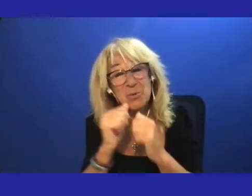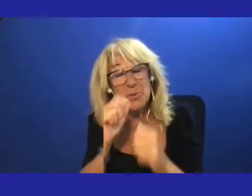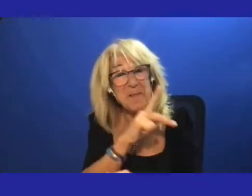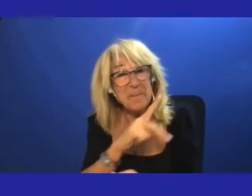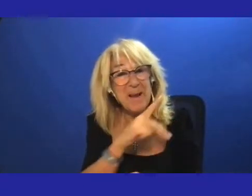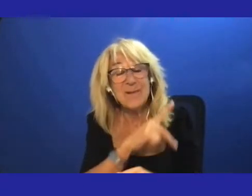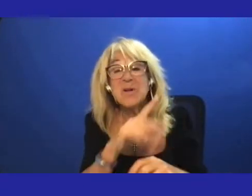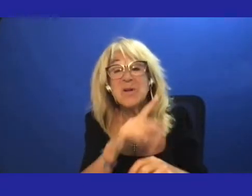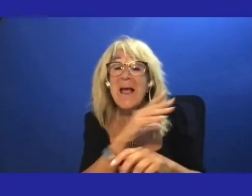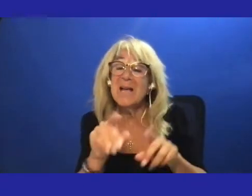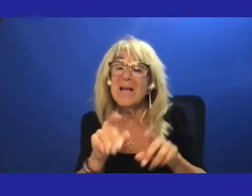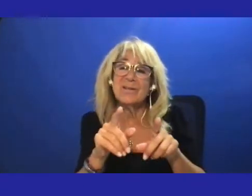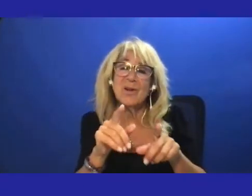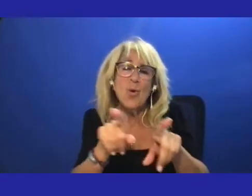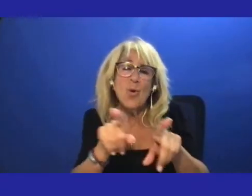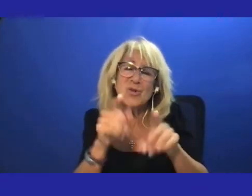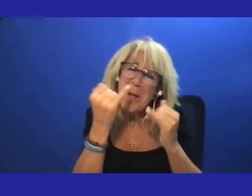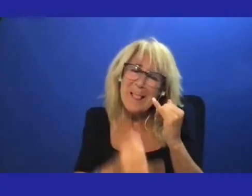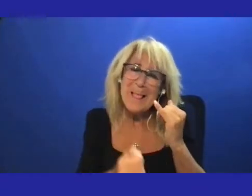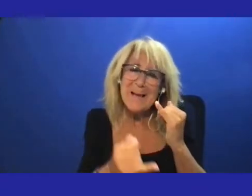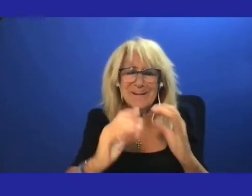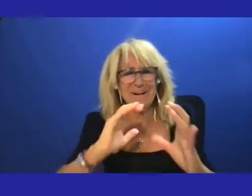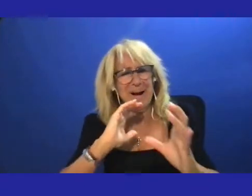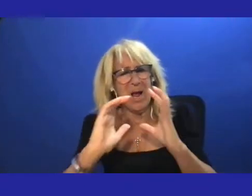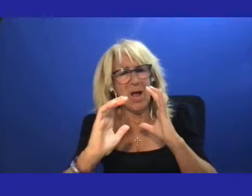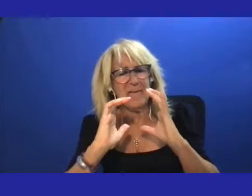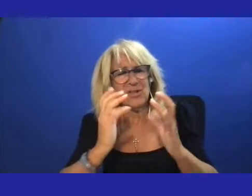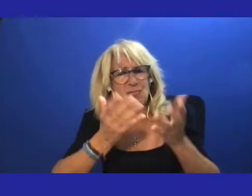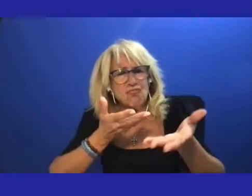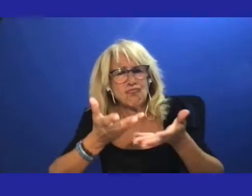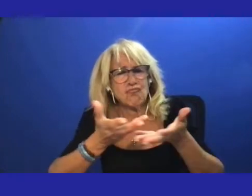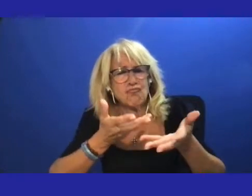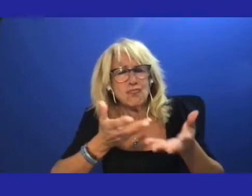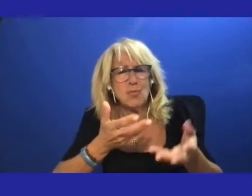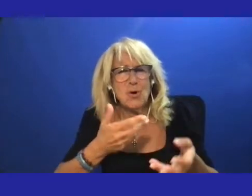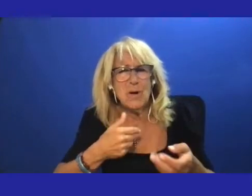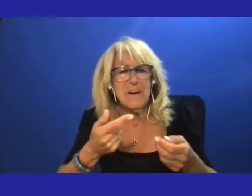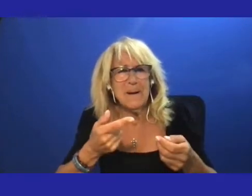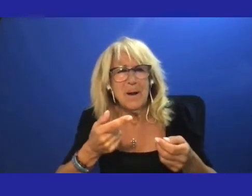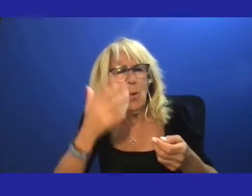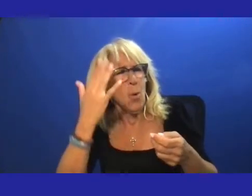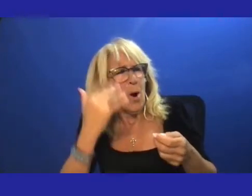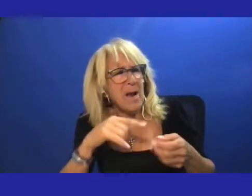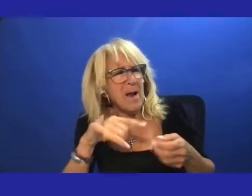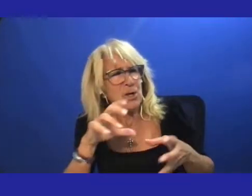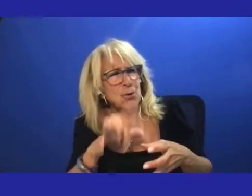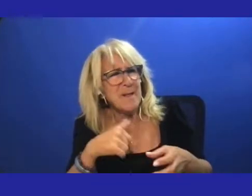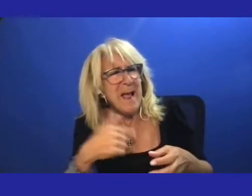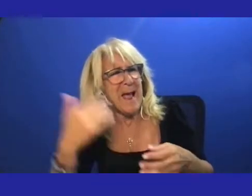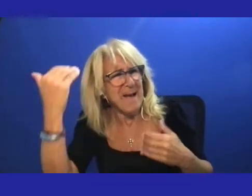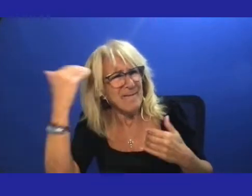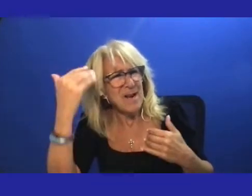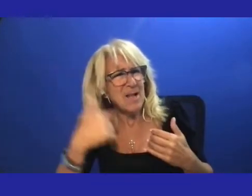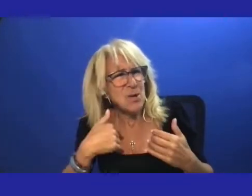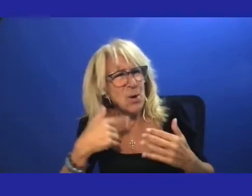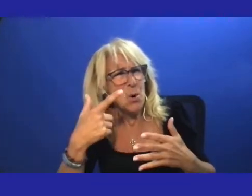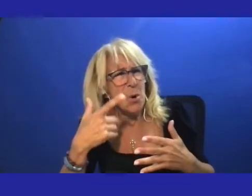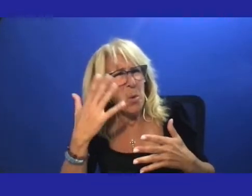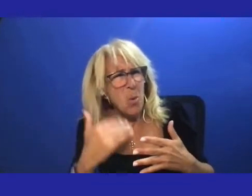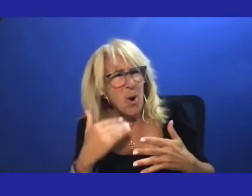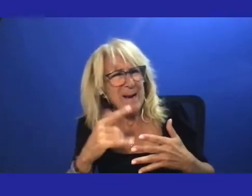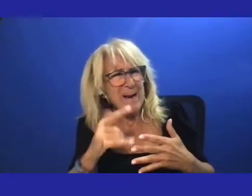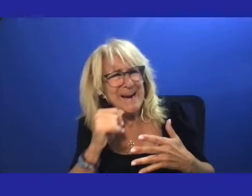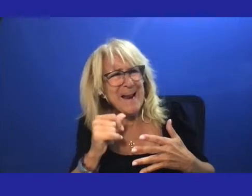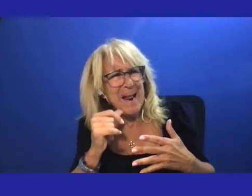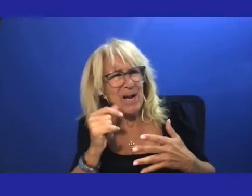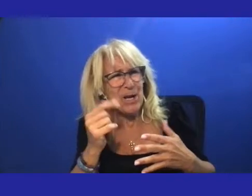in conversations that make you think about why I did what I did. Did I have the knowledge? And what stopped me from moving that knowledge